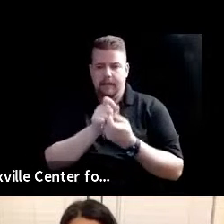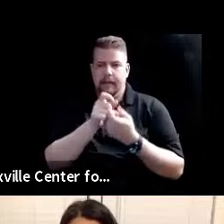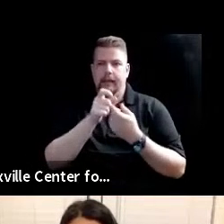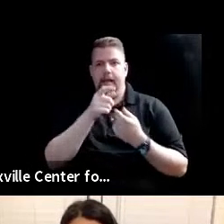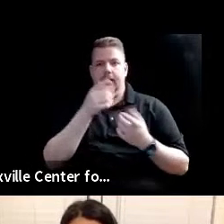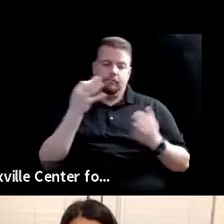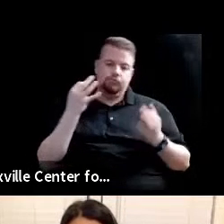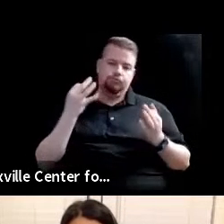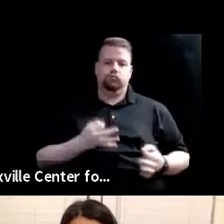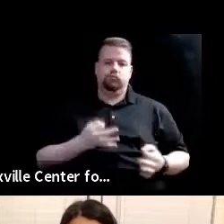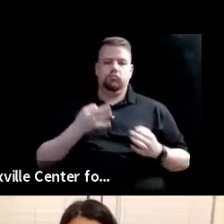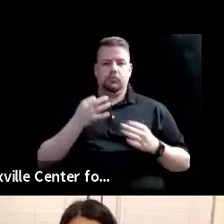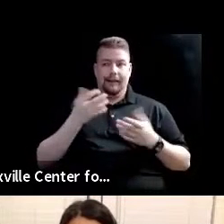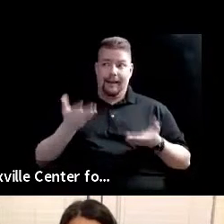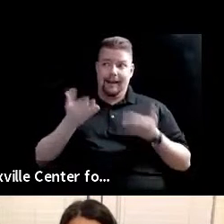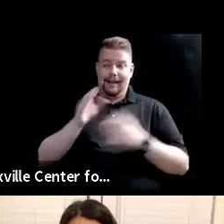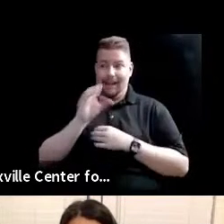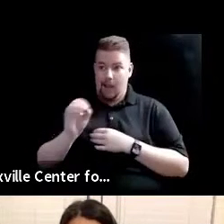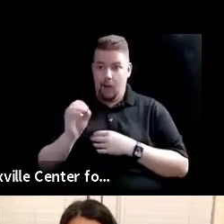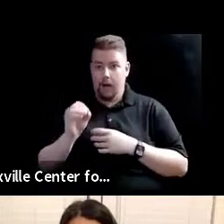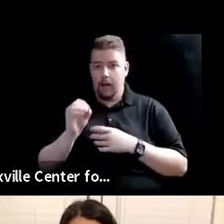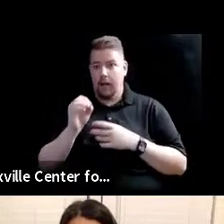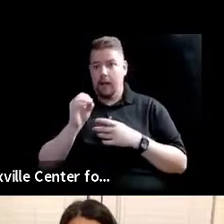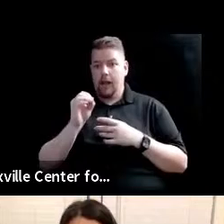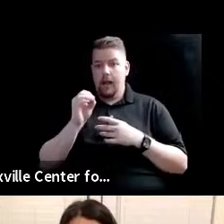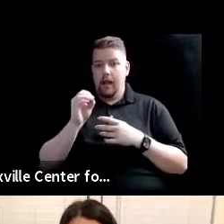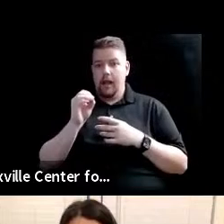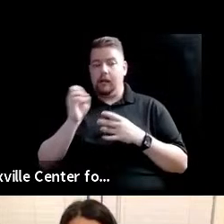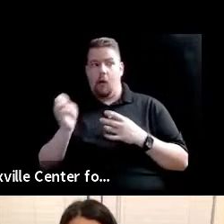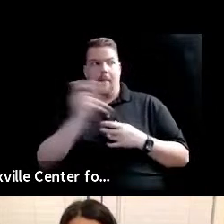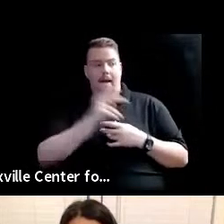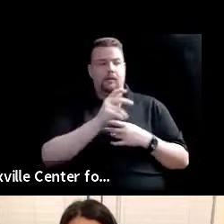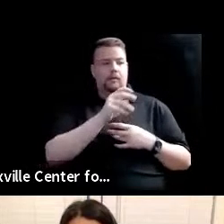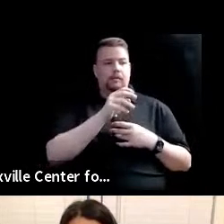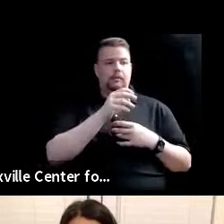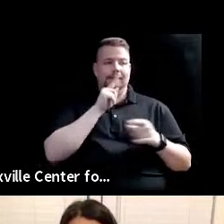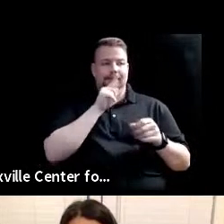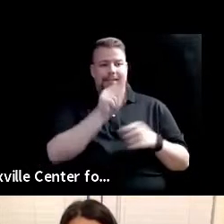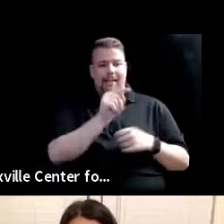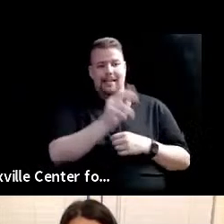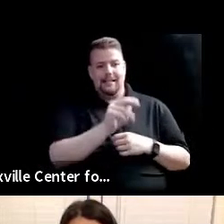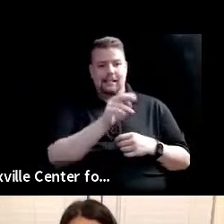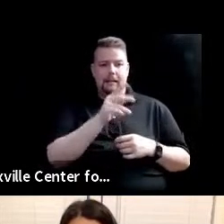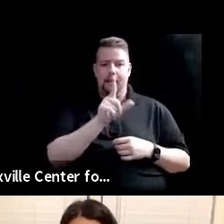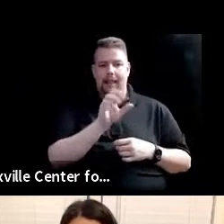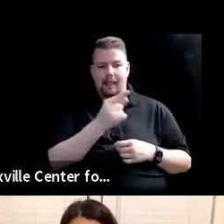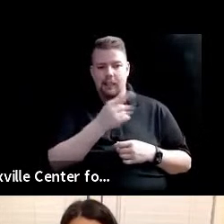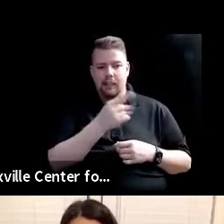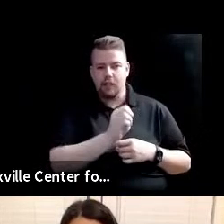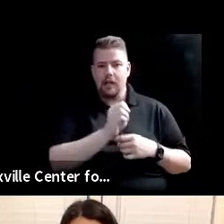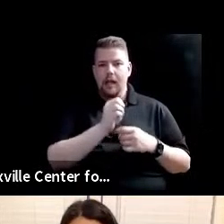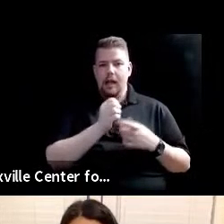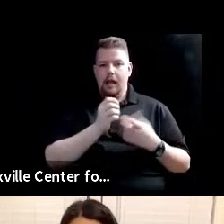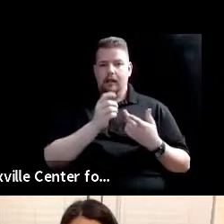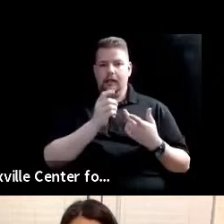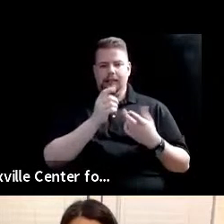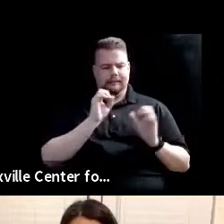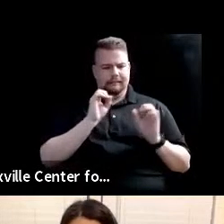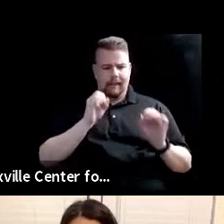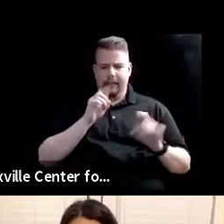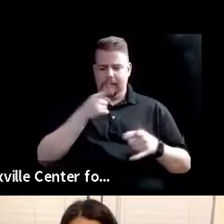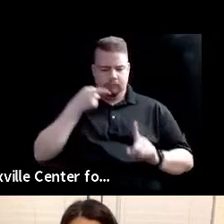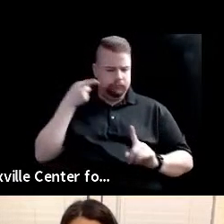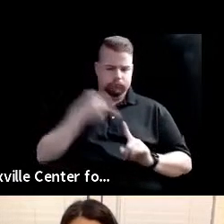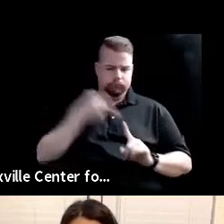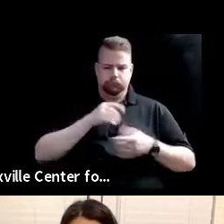resolution in place in the county, and then things revert to the Tennessee Pledge, that there was necessarily something fundamentally binding